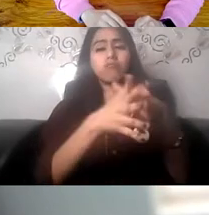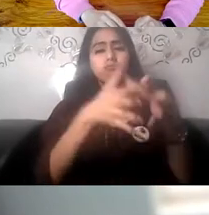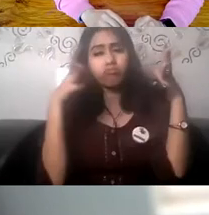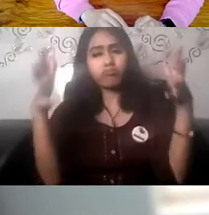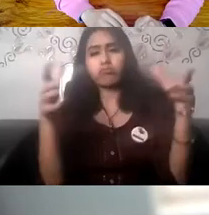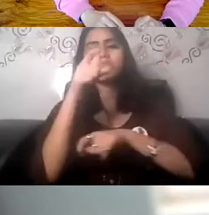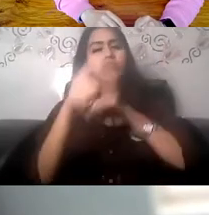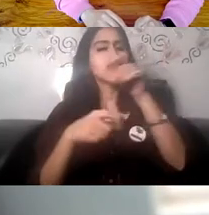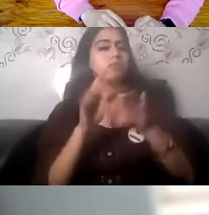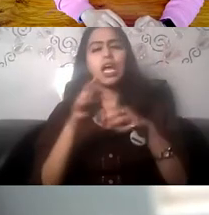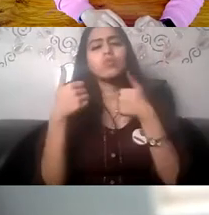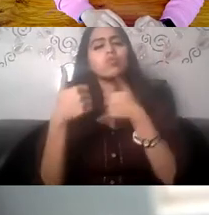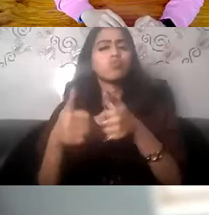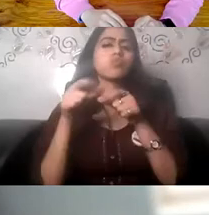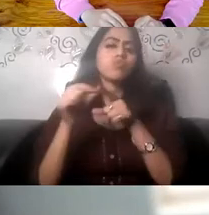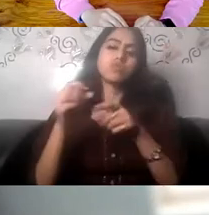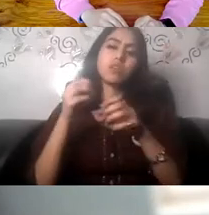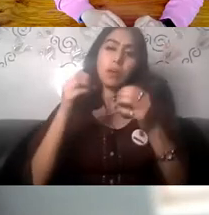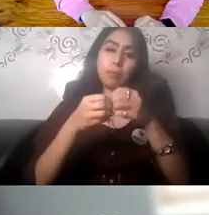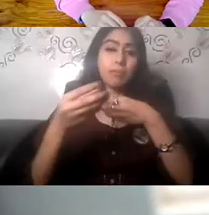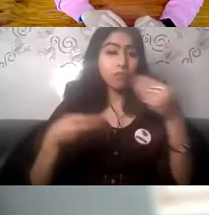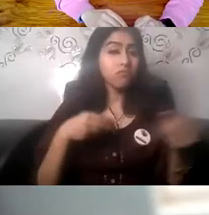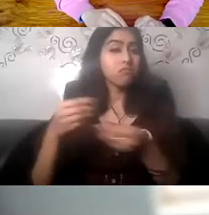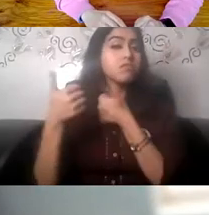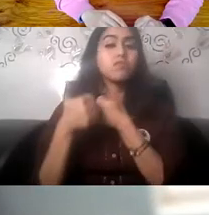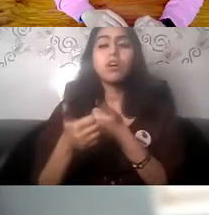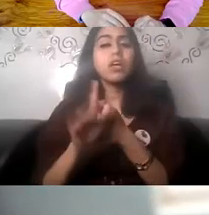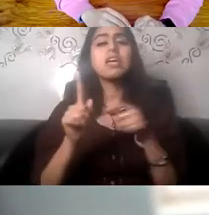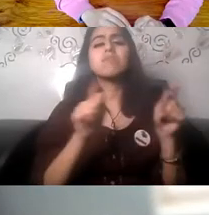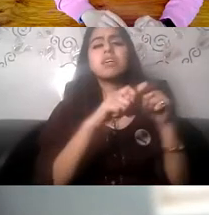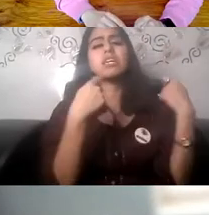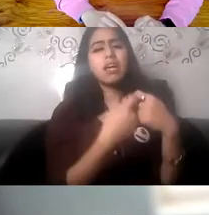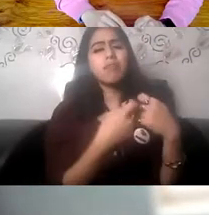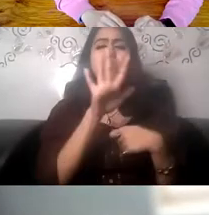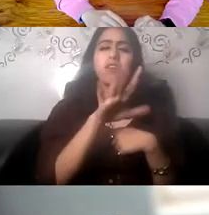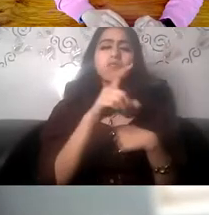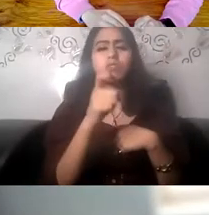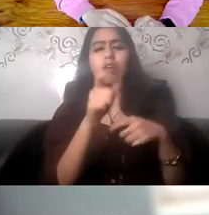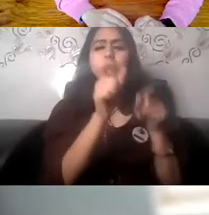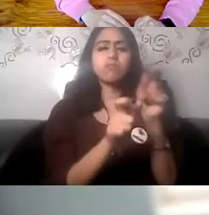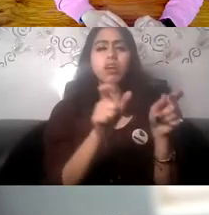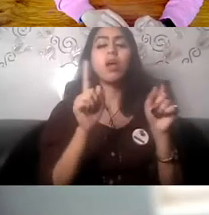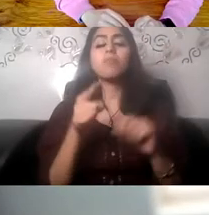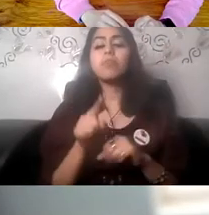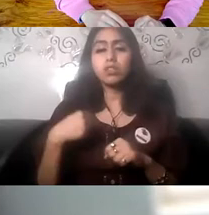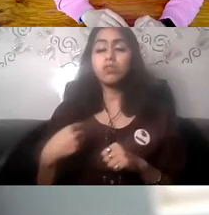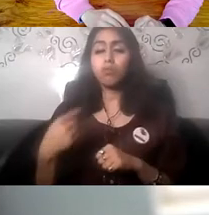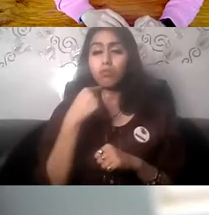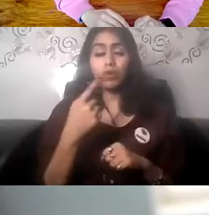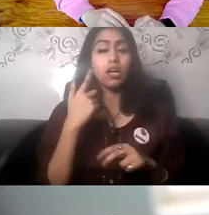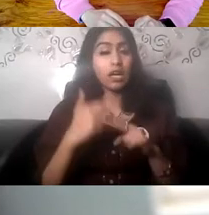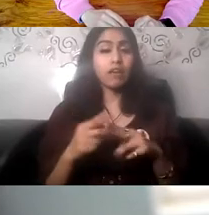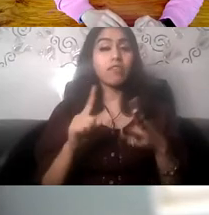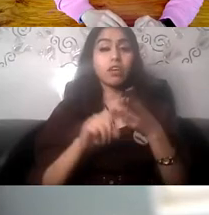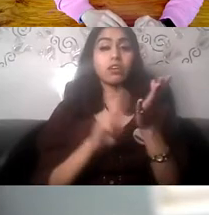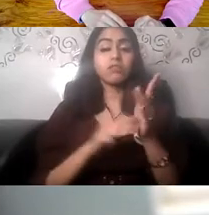company, we do good business, but we have a team of say 5 to 7 people, right? Now, if I want to employ